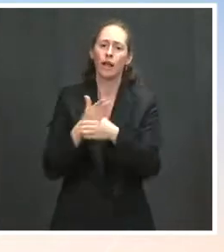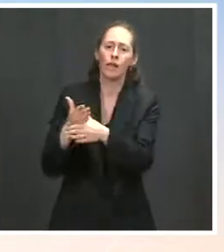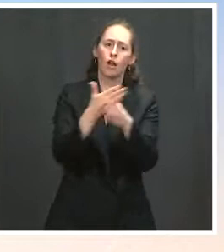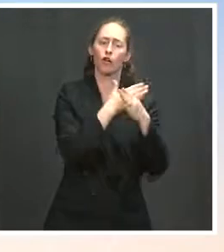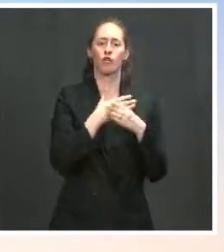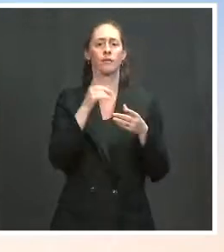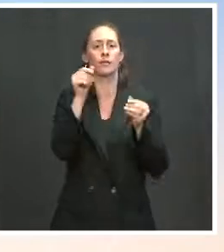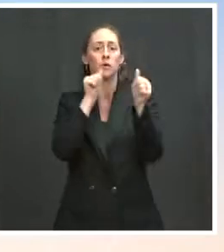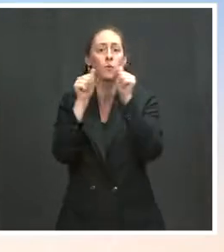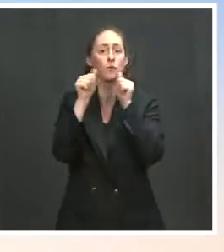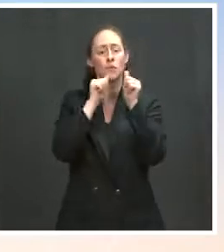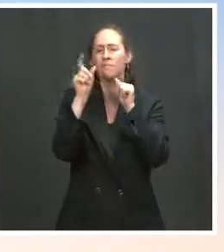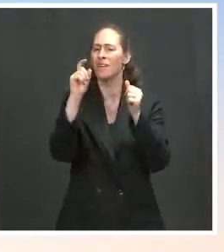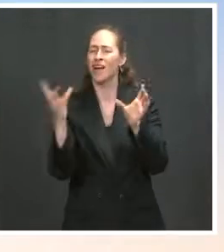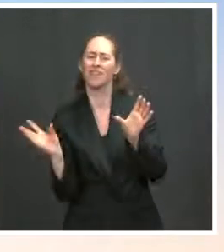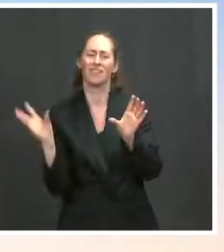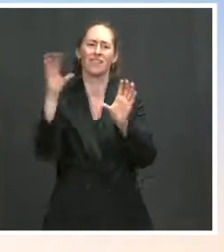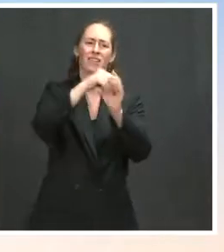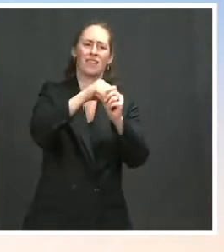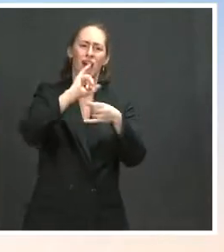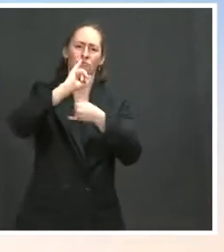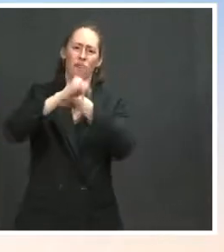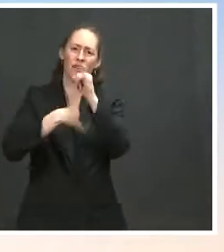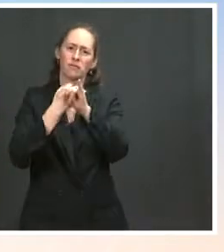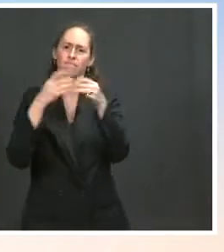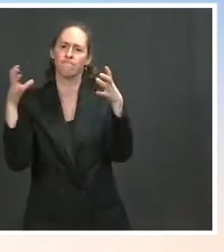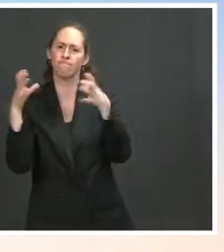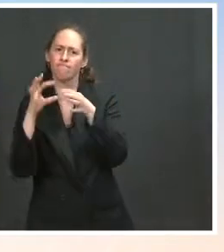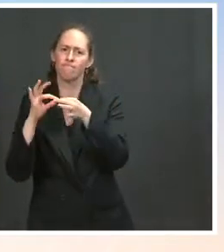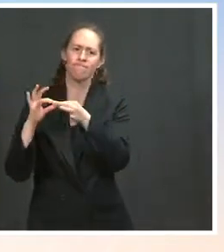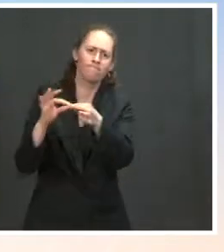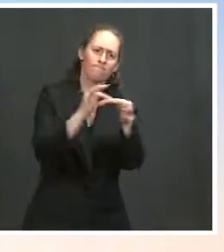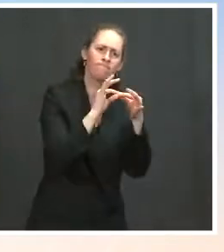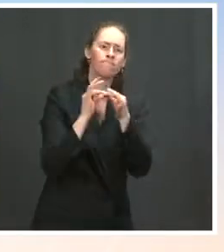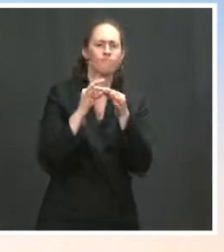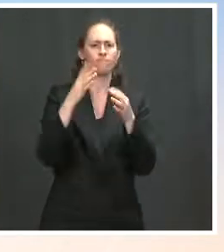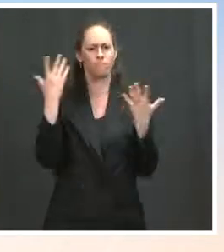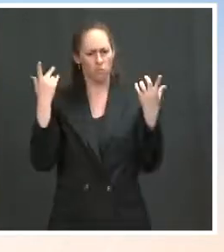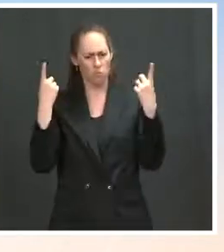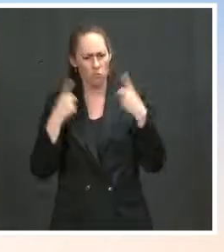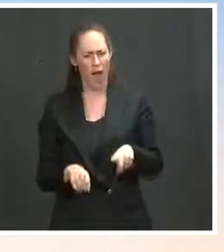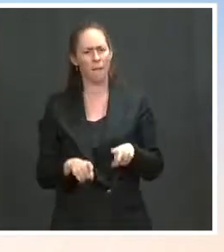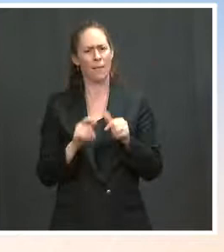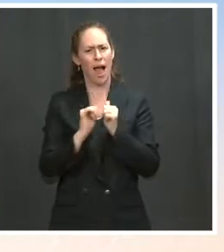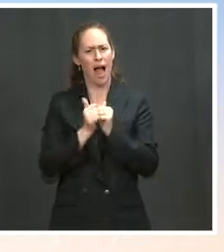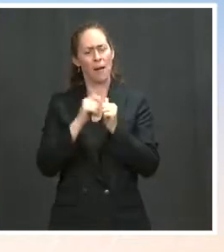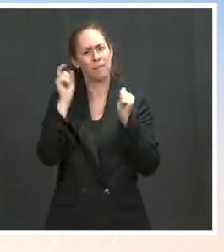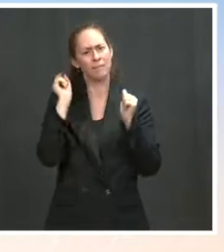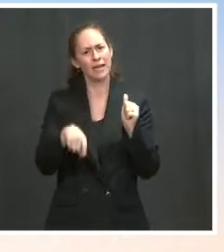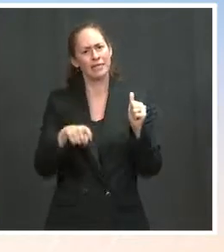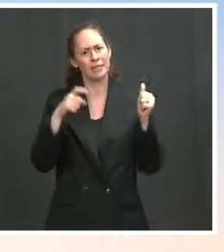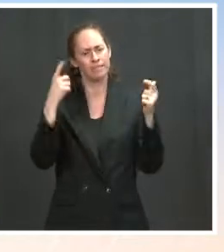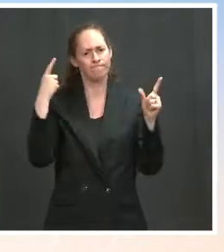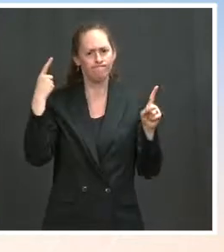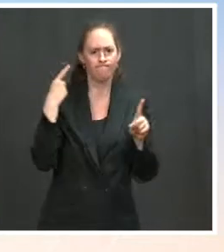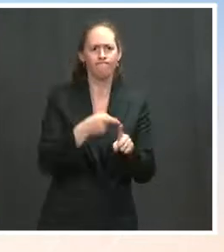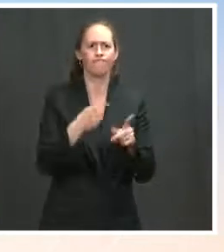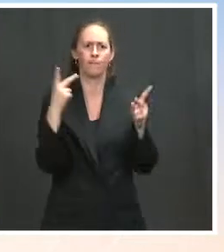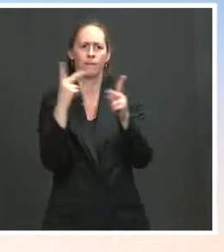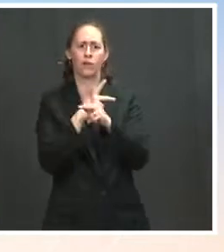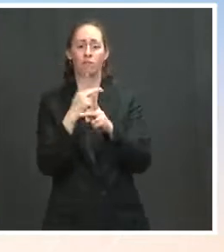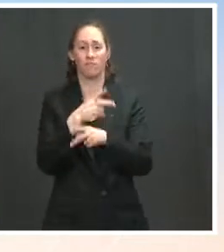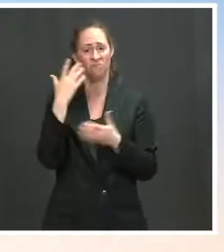the needed access to get to the bottom of a virus that's taken more than 3 million lives across the